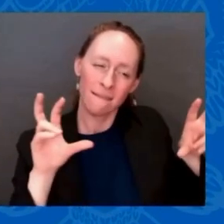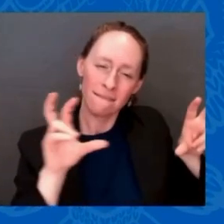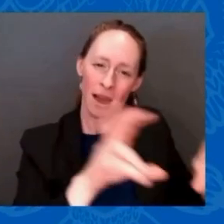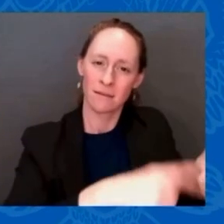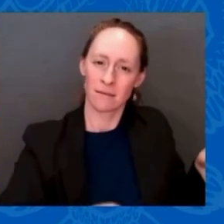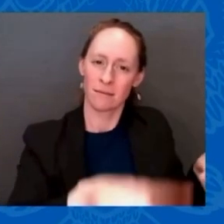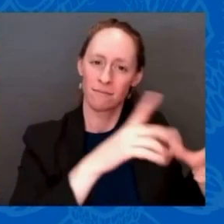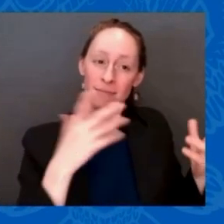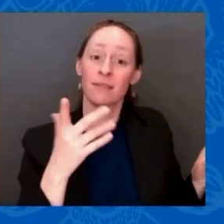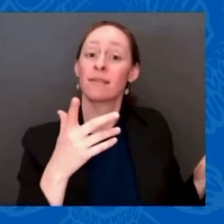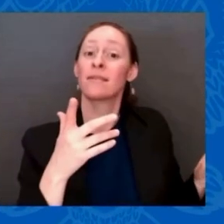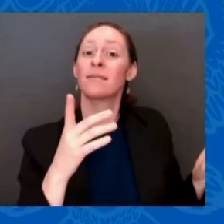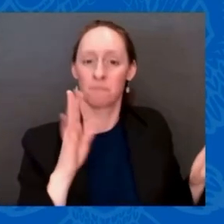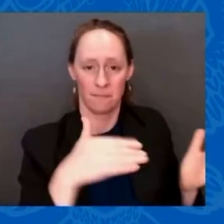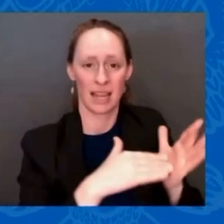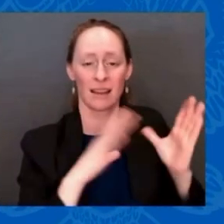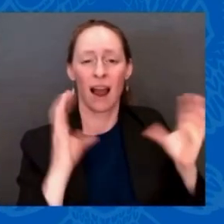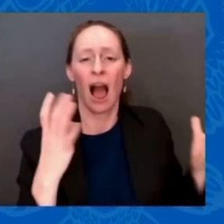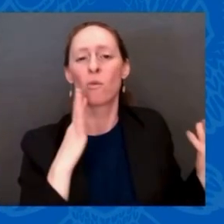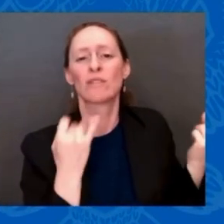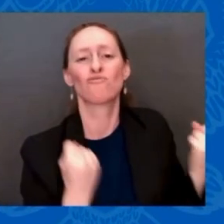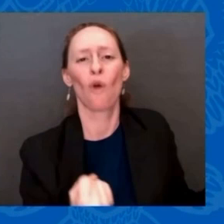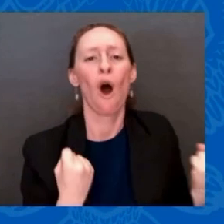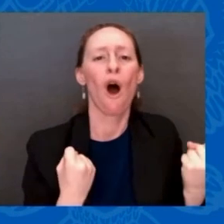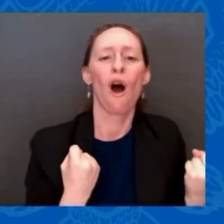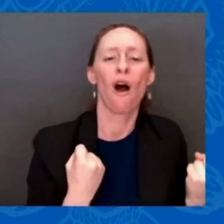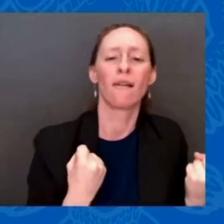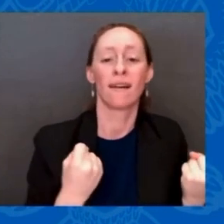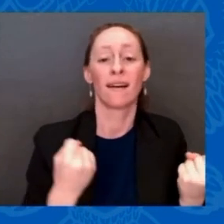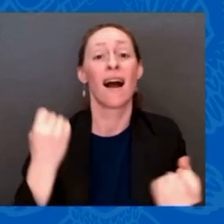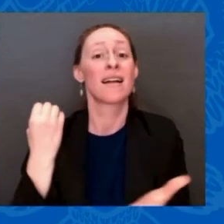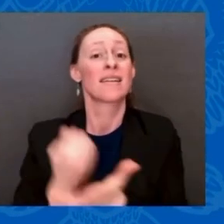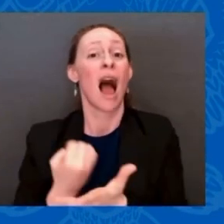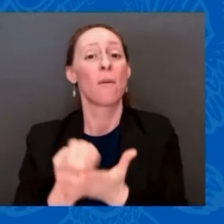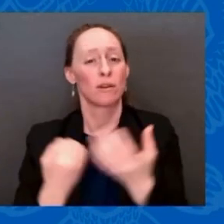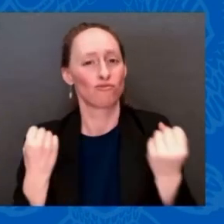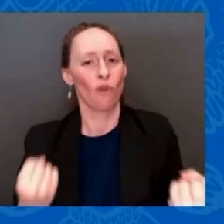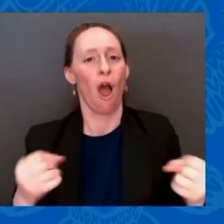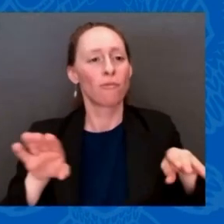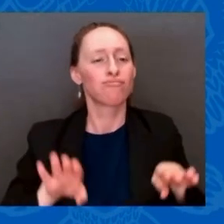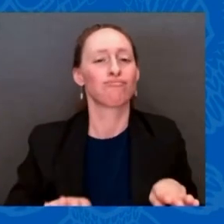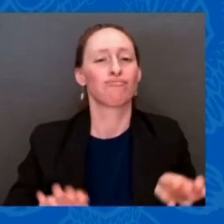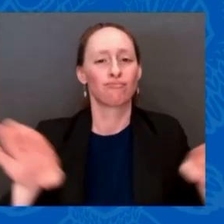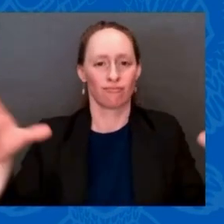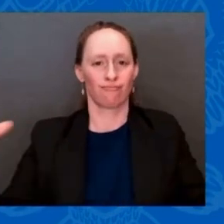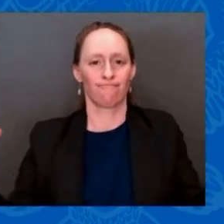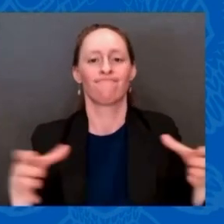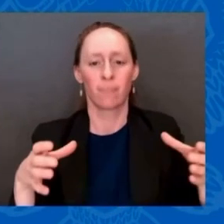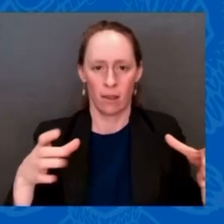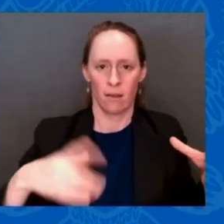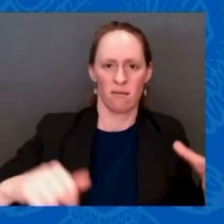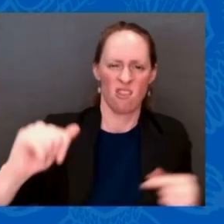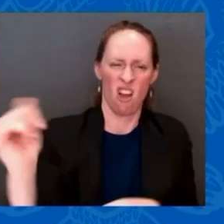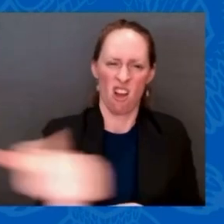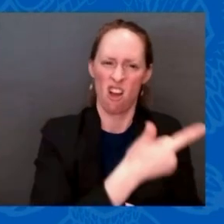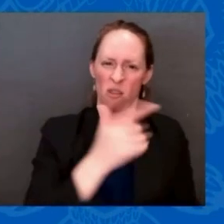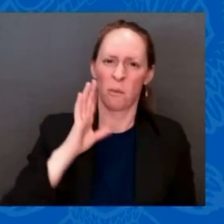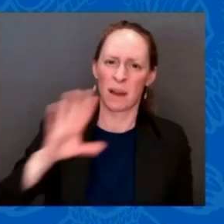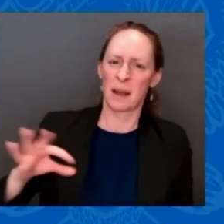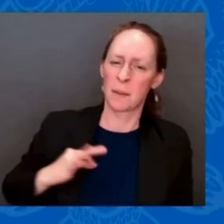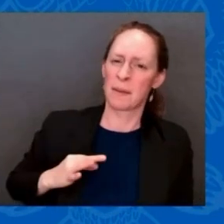grow, that benefits all Americans. That's the American dream. 40 years of